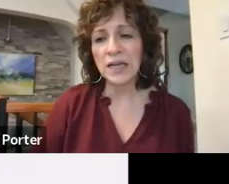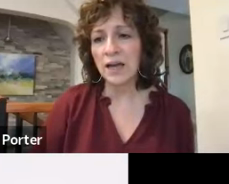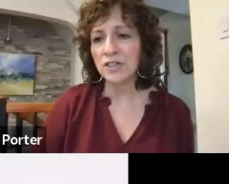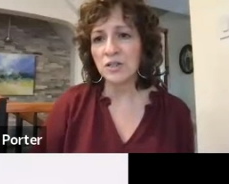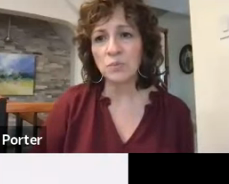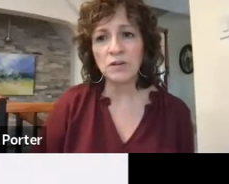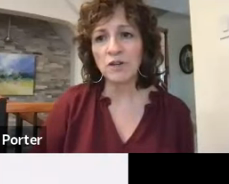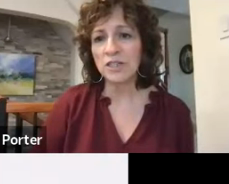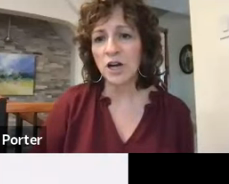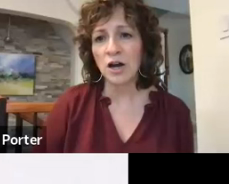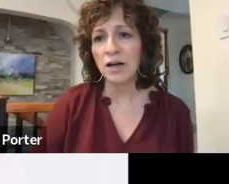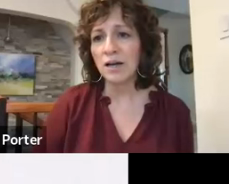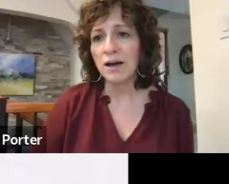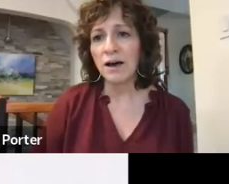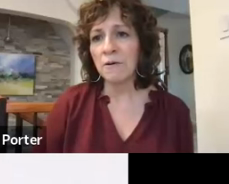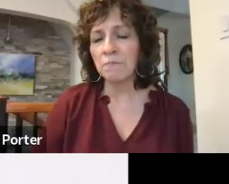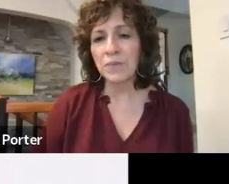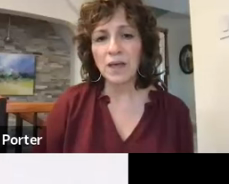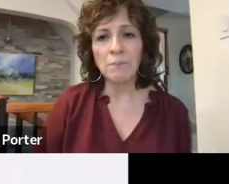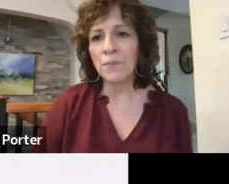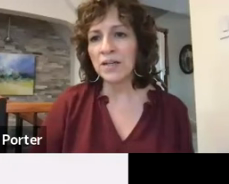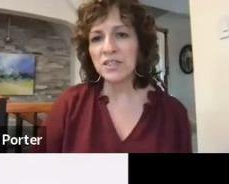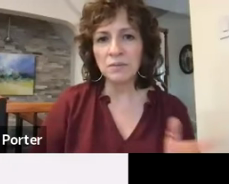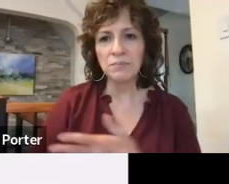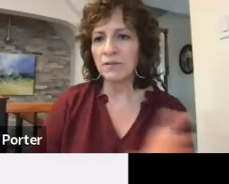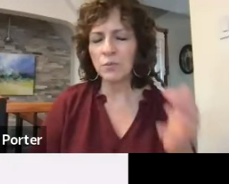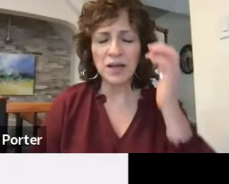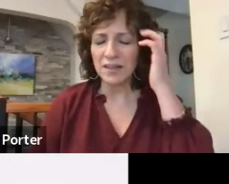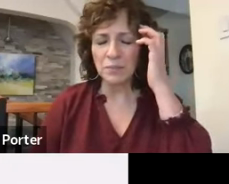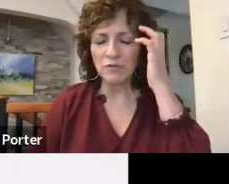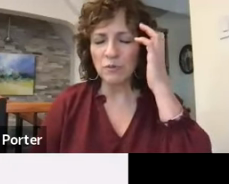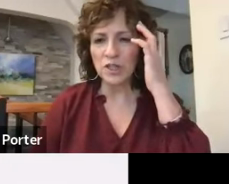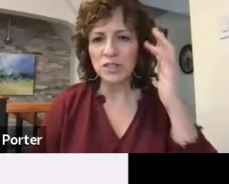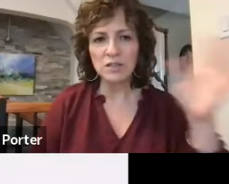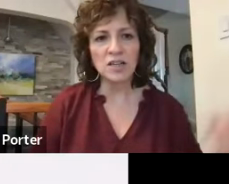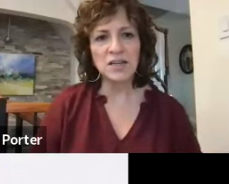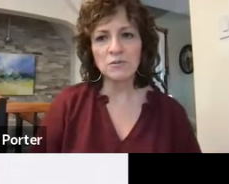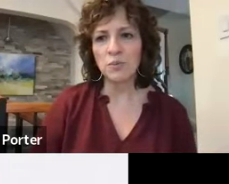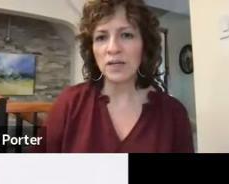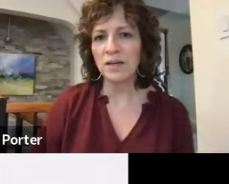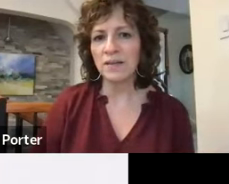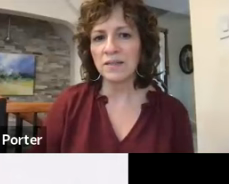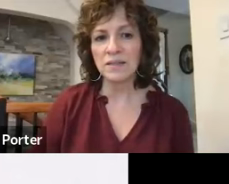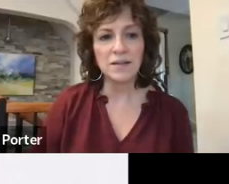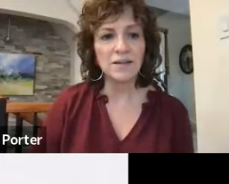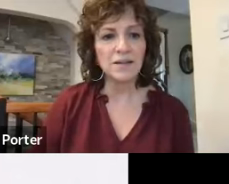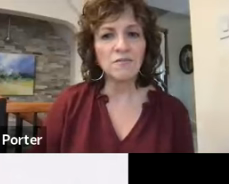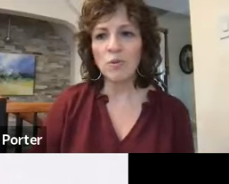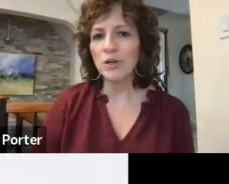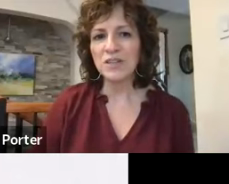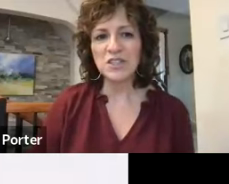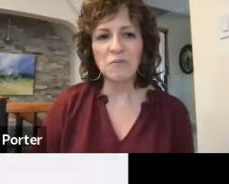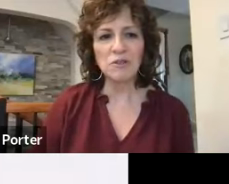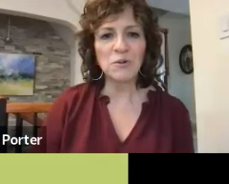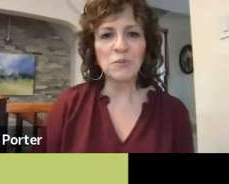We need connection. Don't be afraid to talk. My chat, or my email information and contact will be in the info